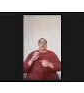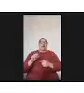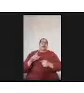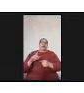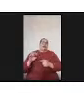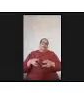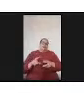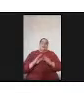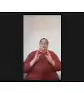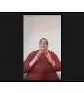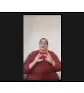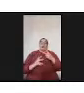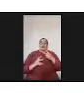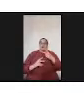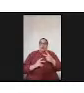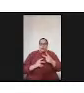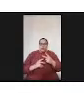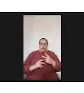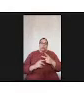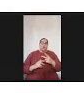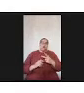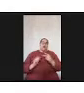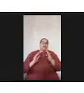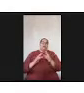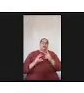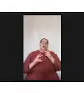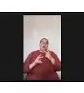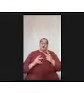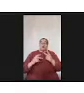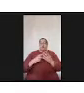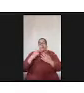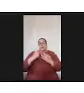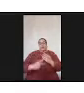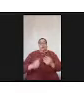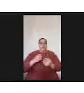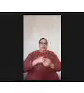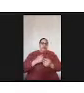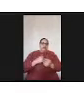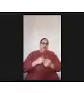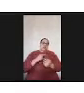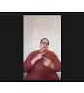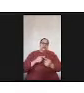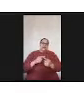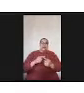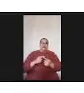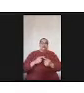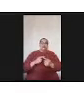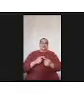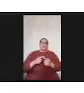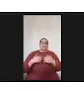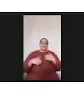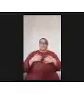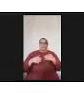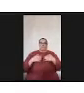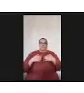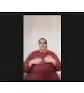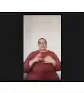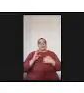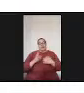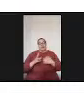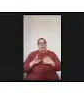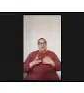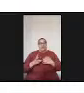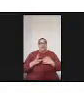2. Phase 2 of our project is anticipated that is going to be